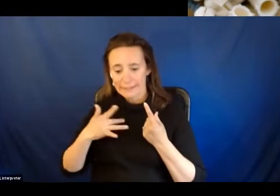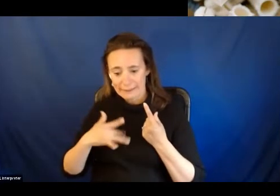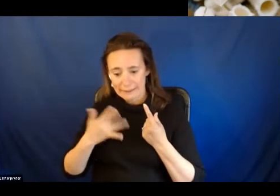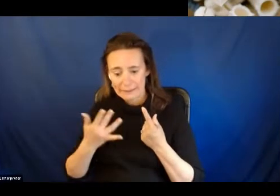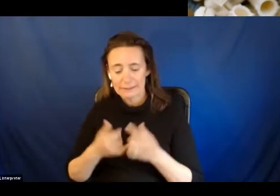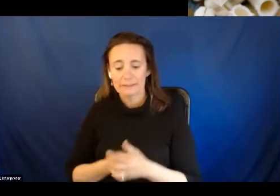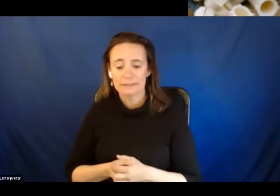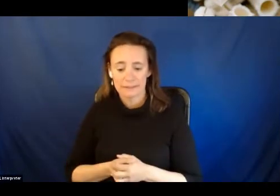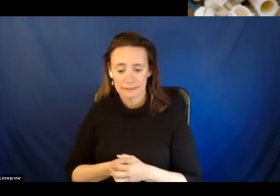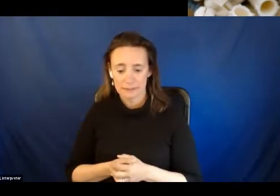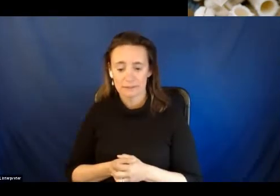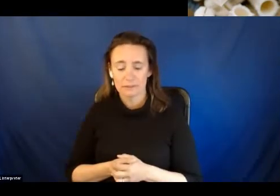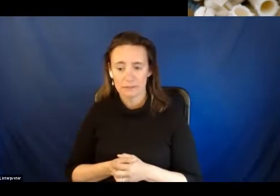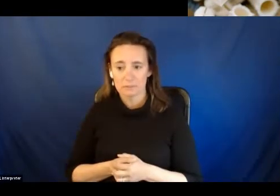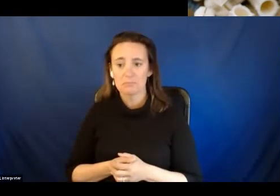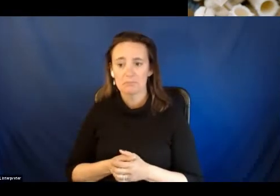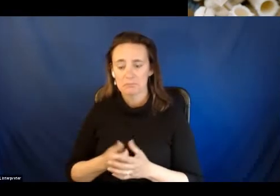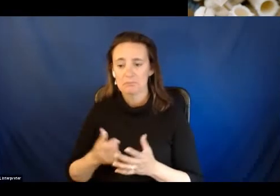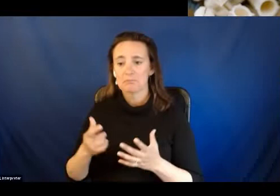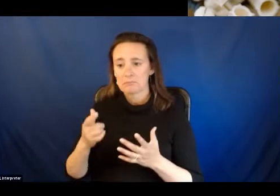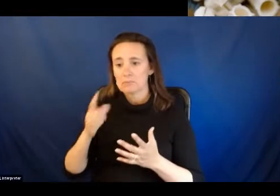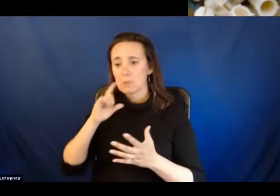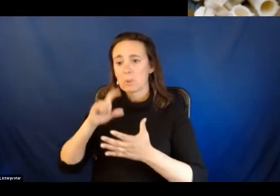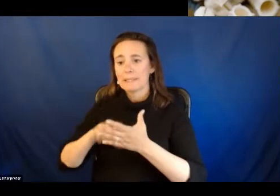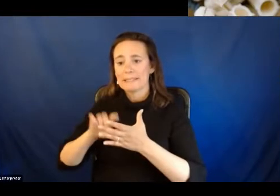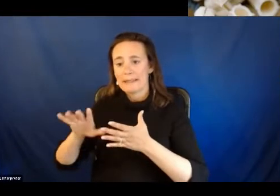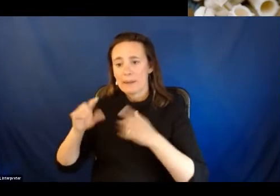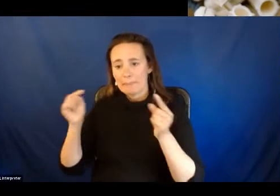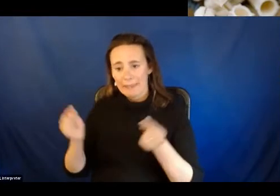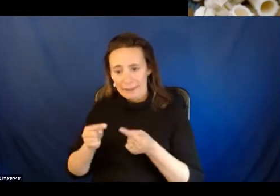acknowledging their pain,